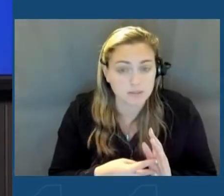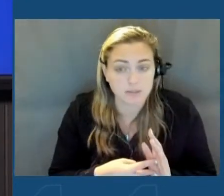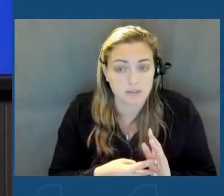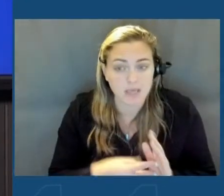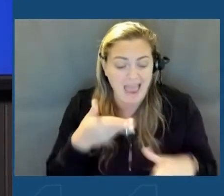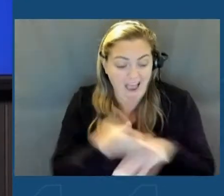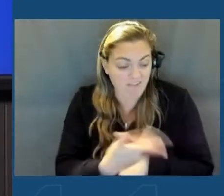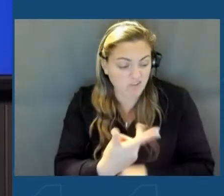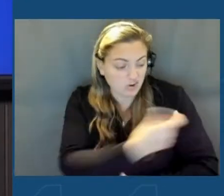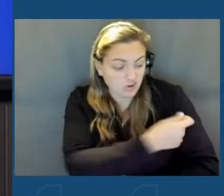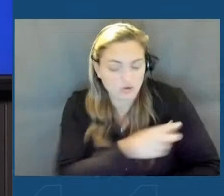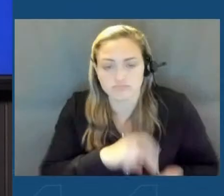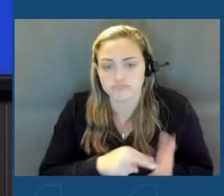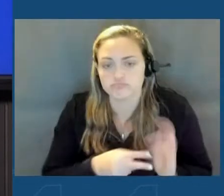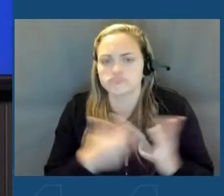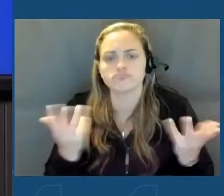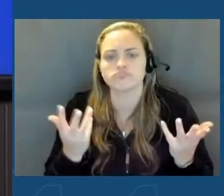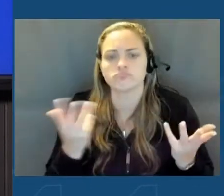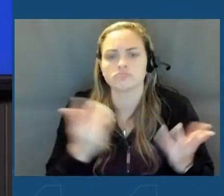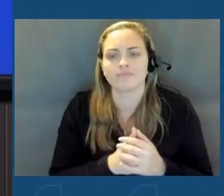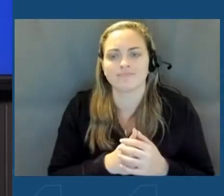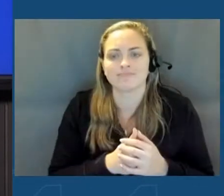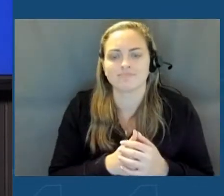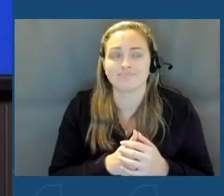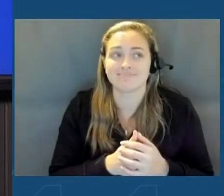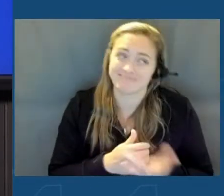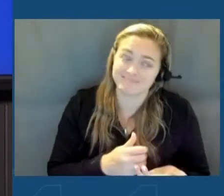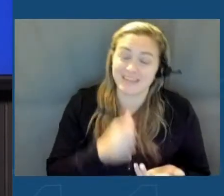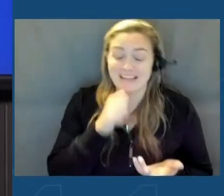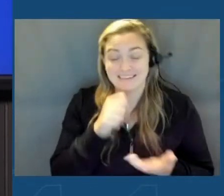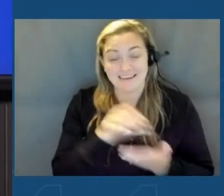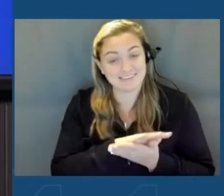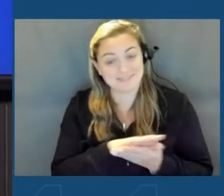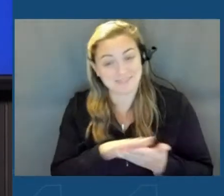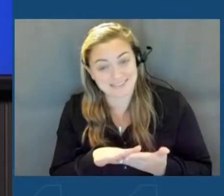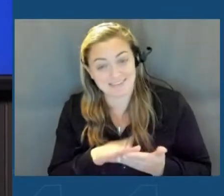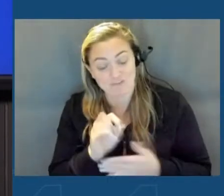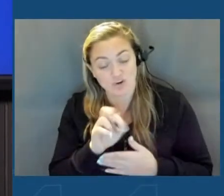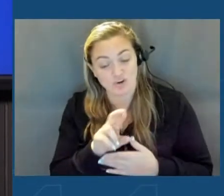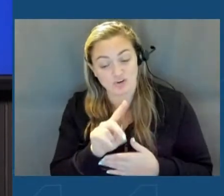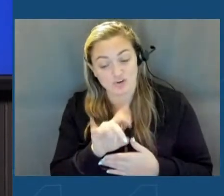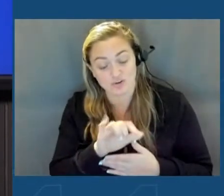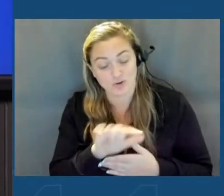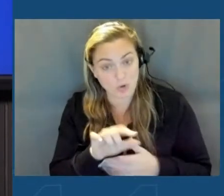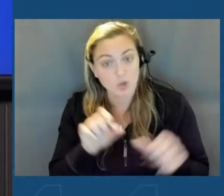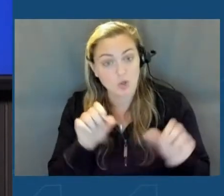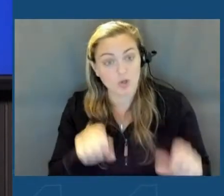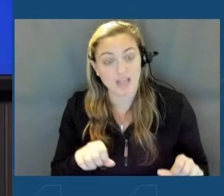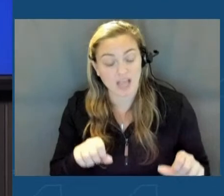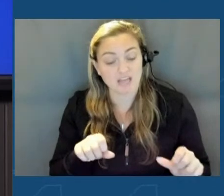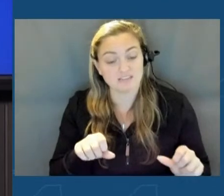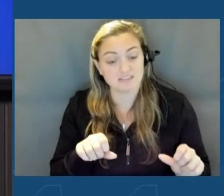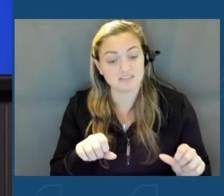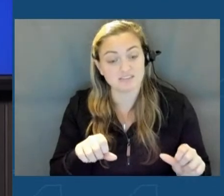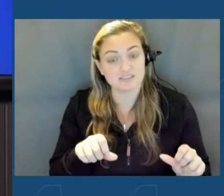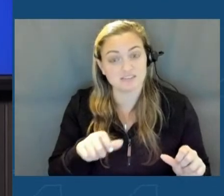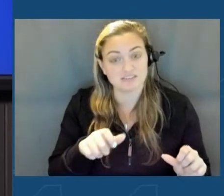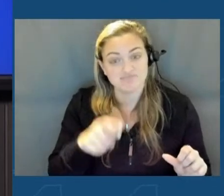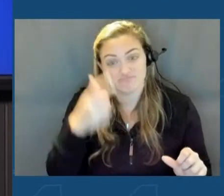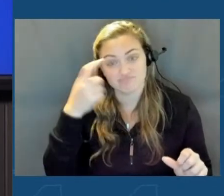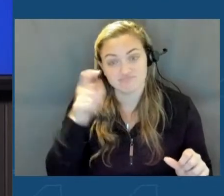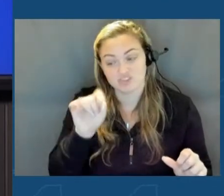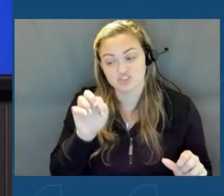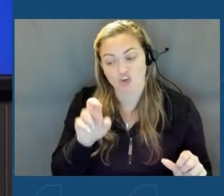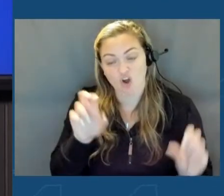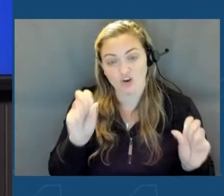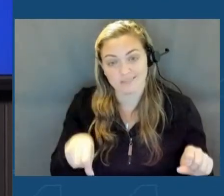shot. And it's not as pleasant to get an intradermal injection. It can scar. It is more